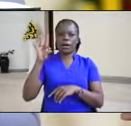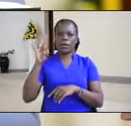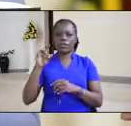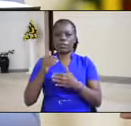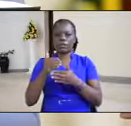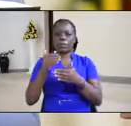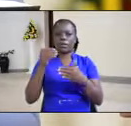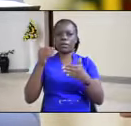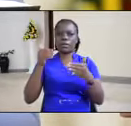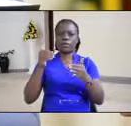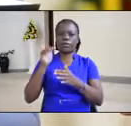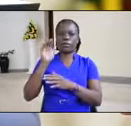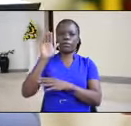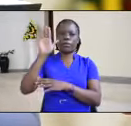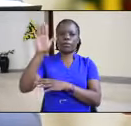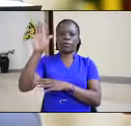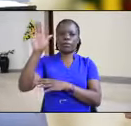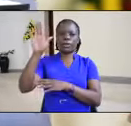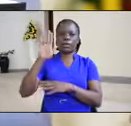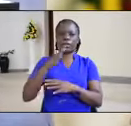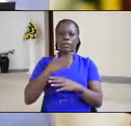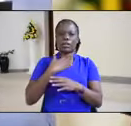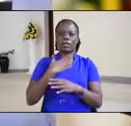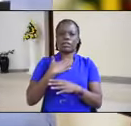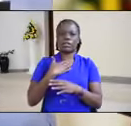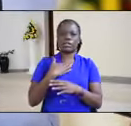found before Him